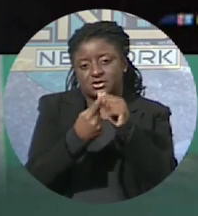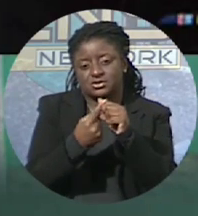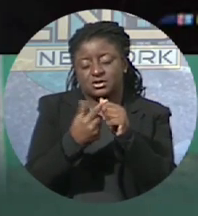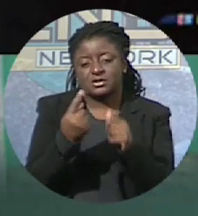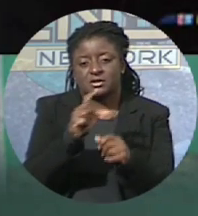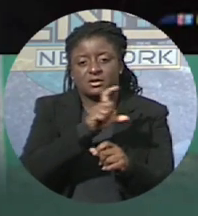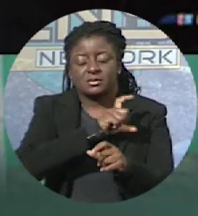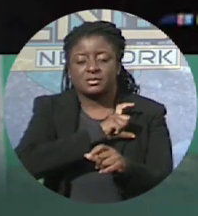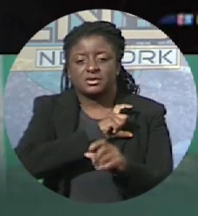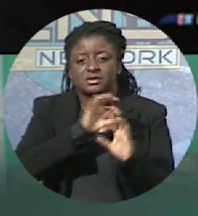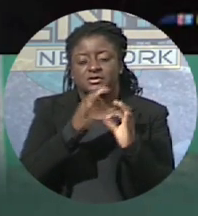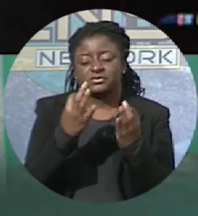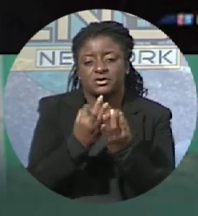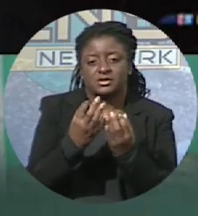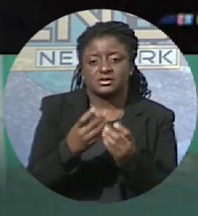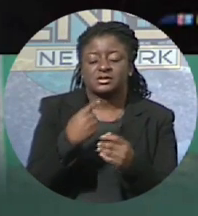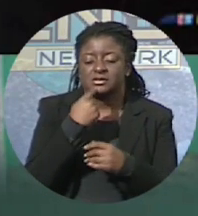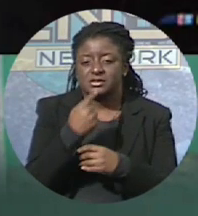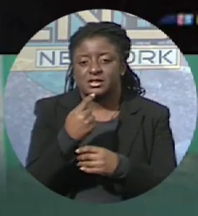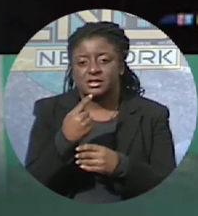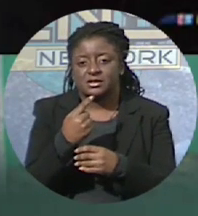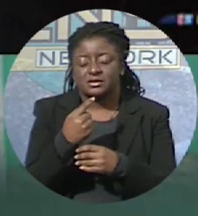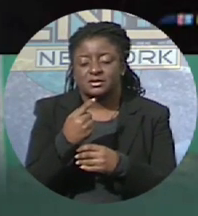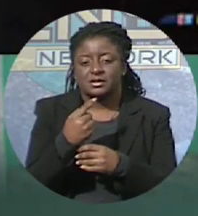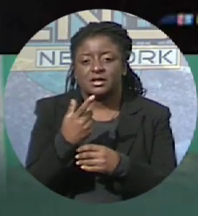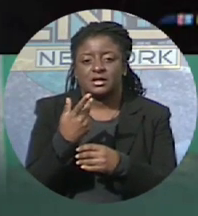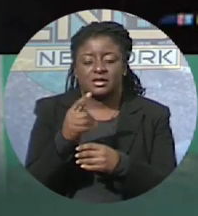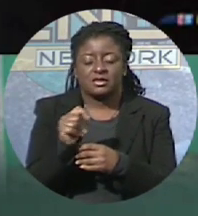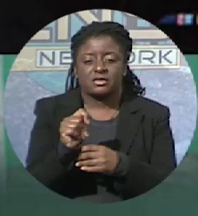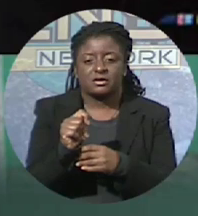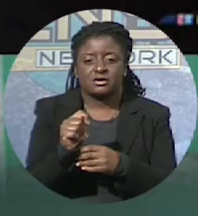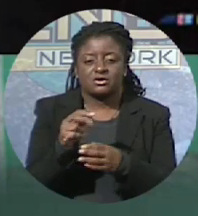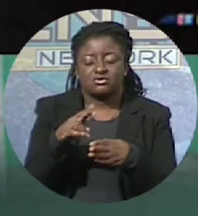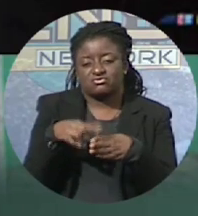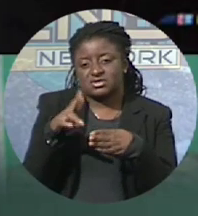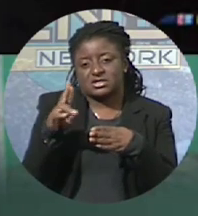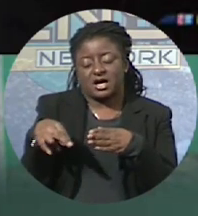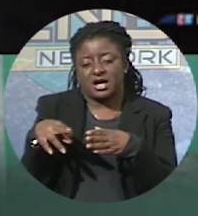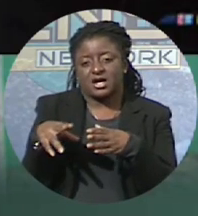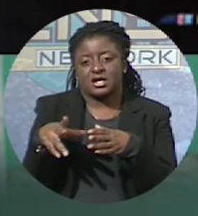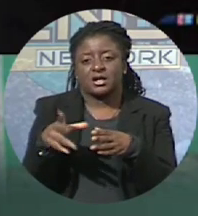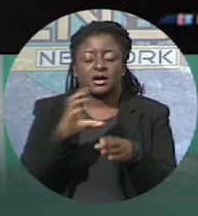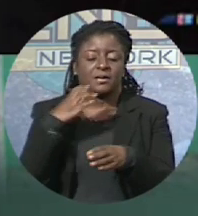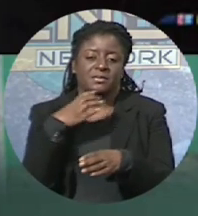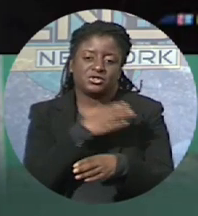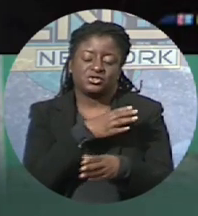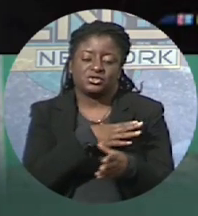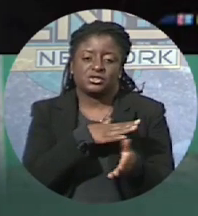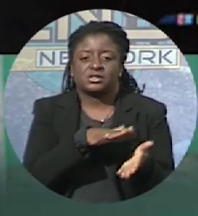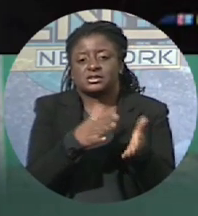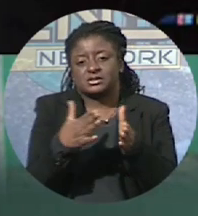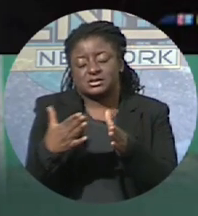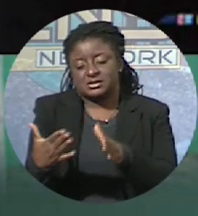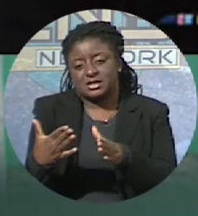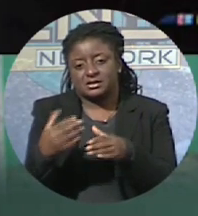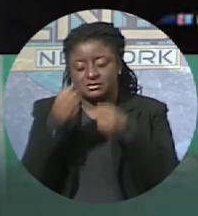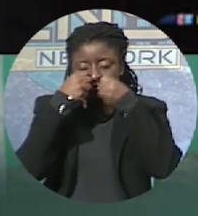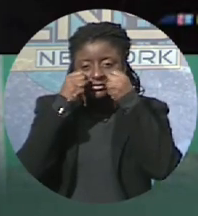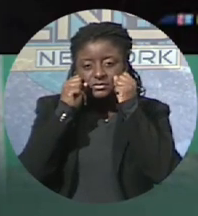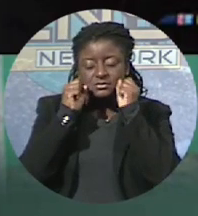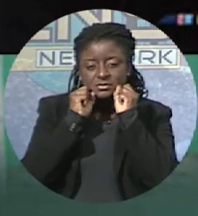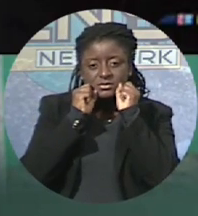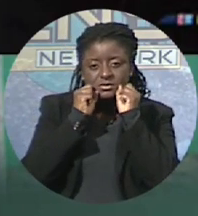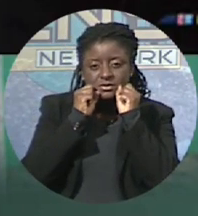which today issued a statement calling the retired commissioner's loss regrettable. According to the police force, Commissioner Bonamy enlisted